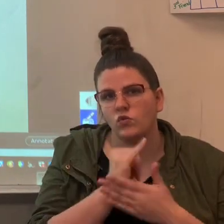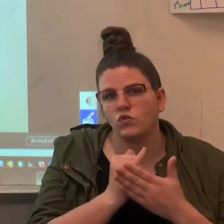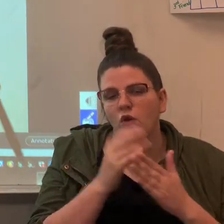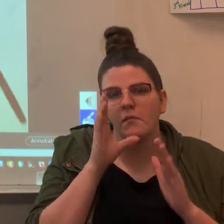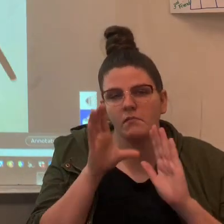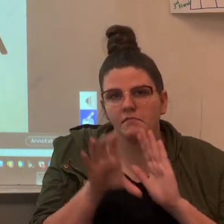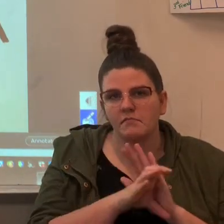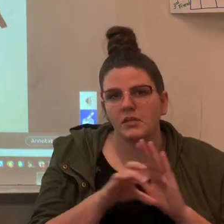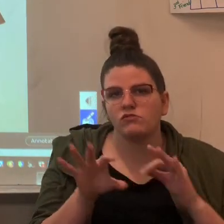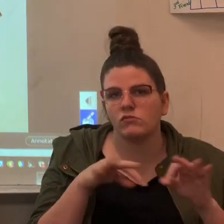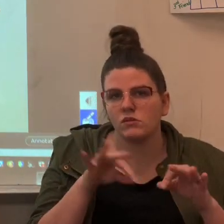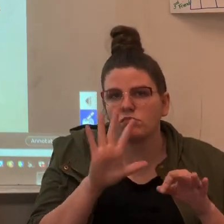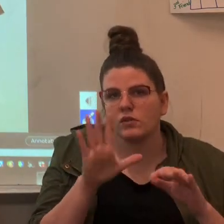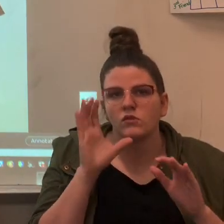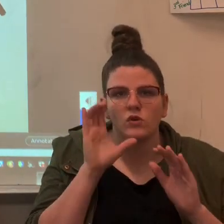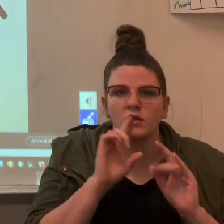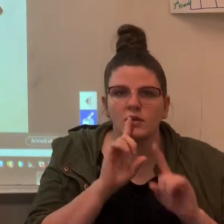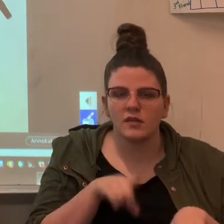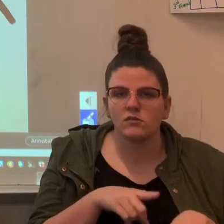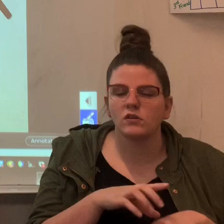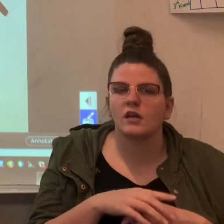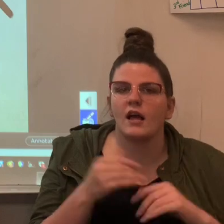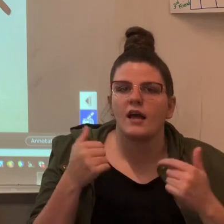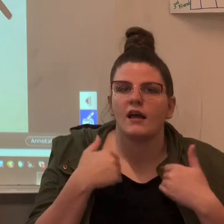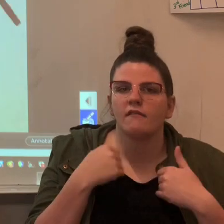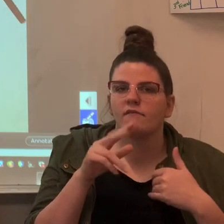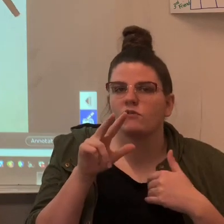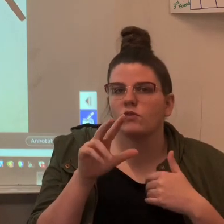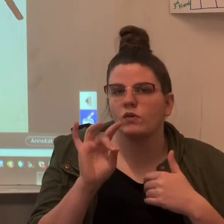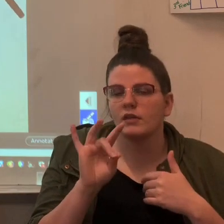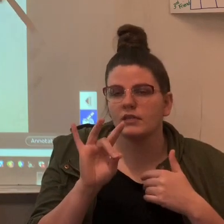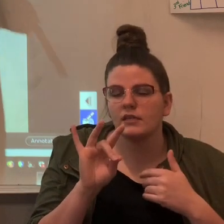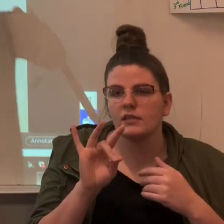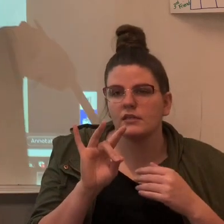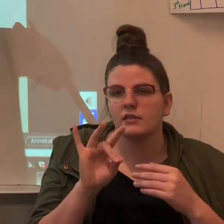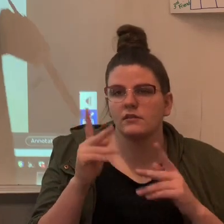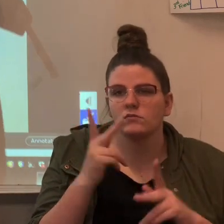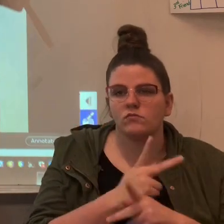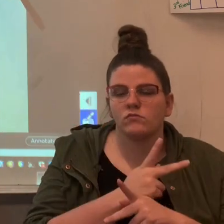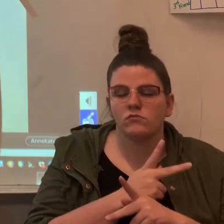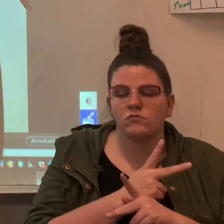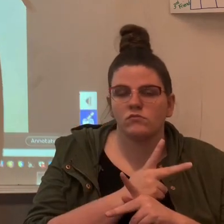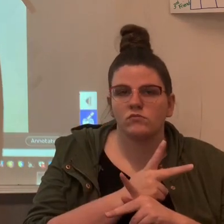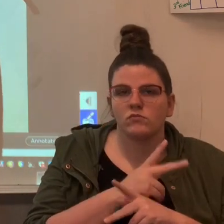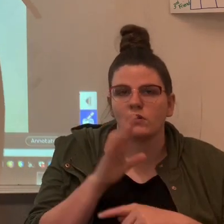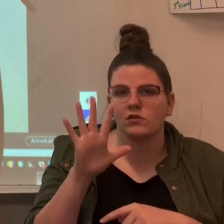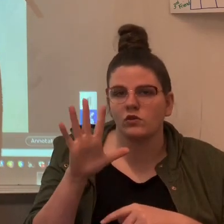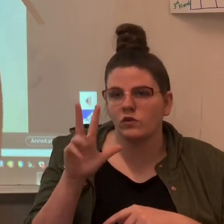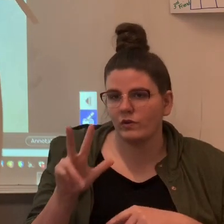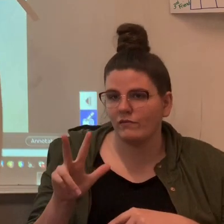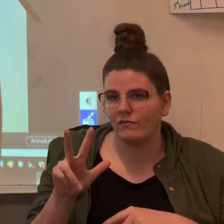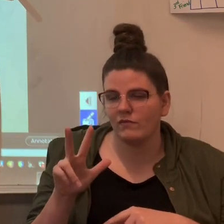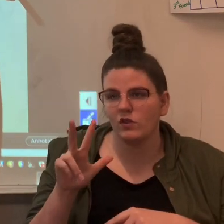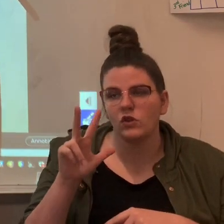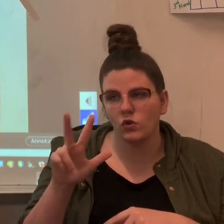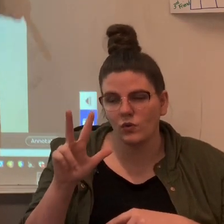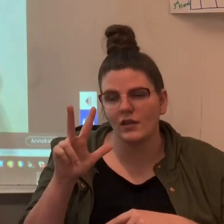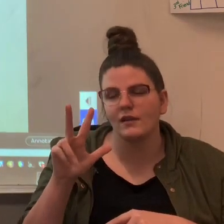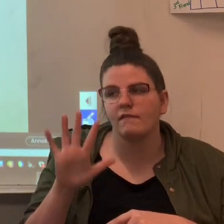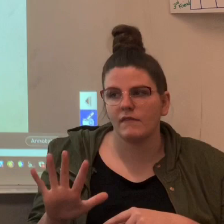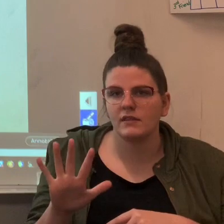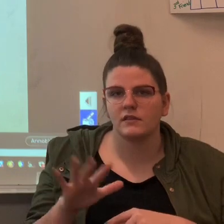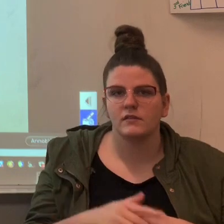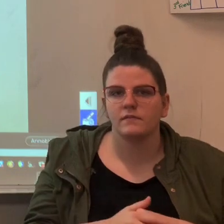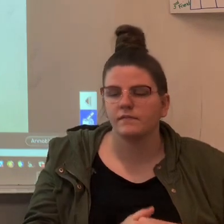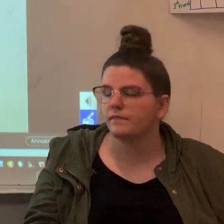So I'm going to do that one up here. I have 3/8 multiplied by 3/5.